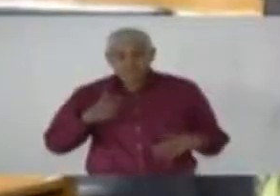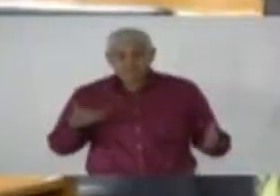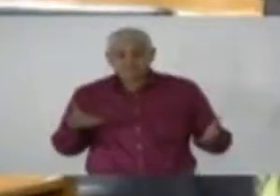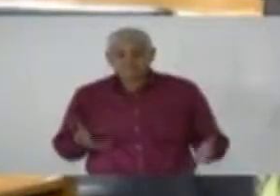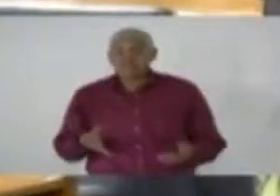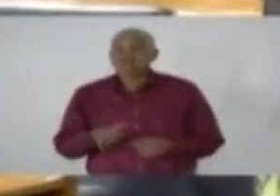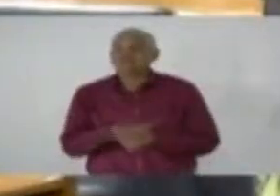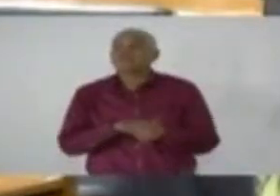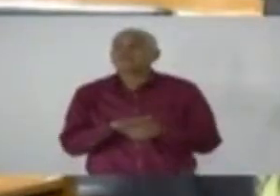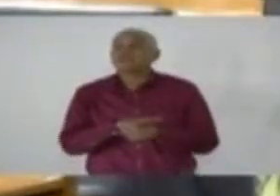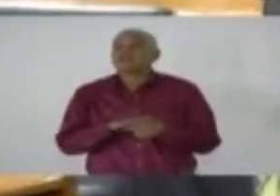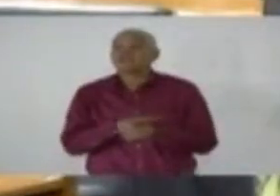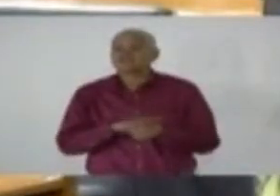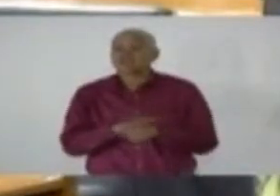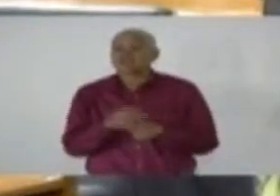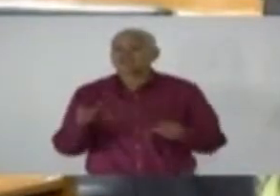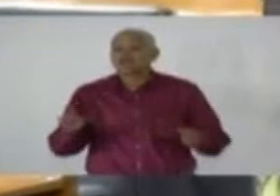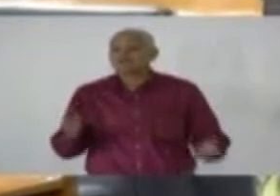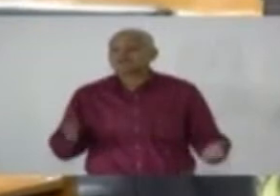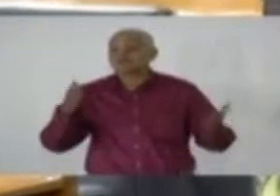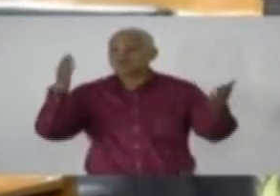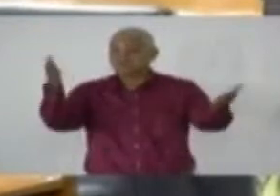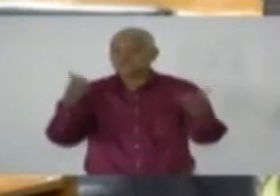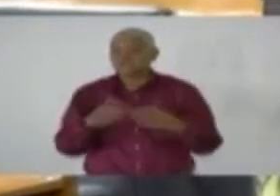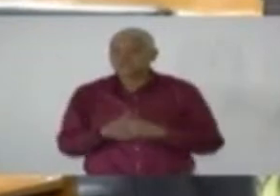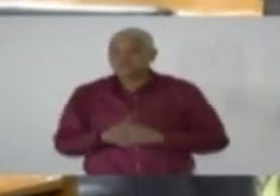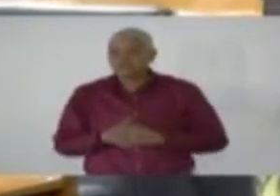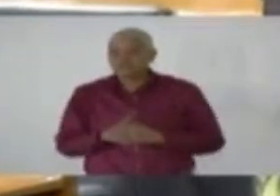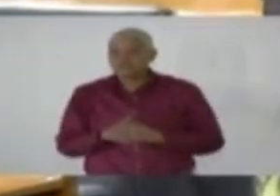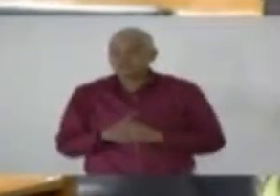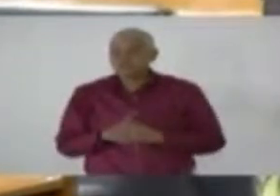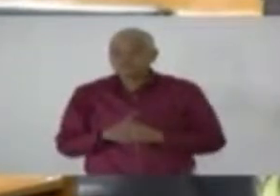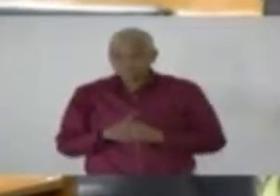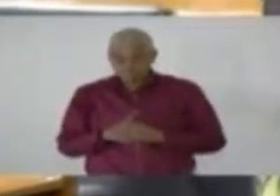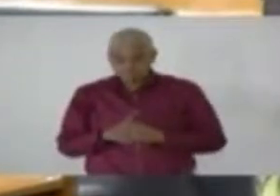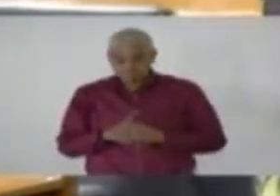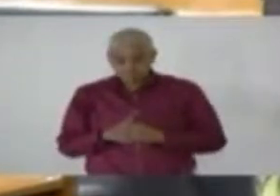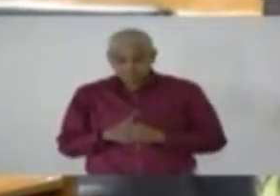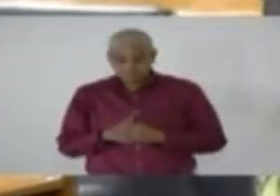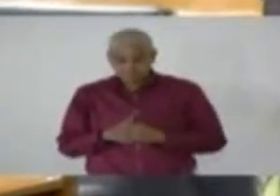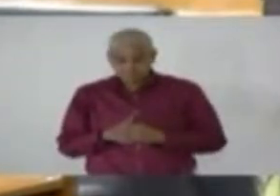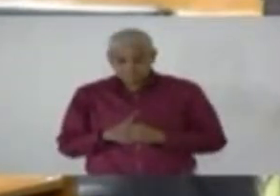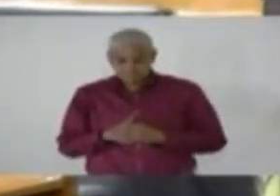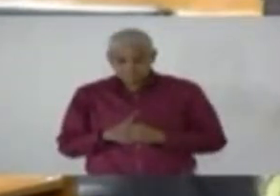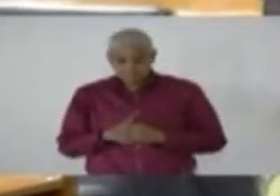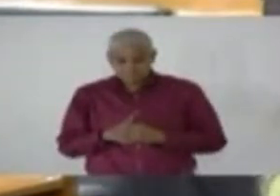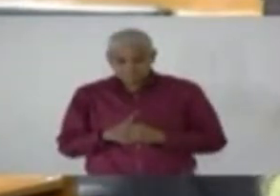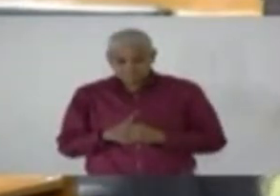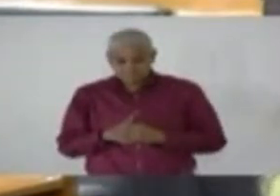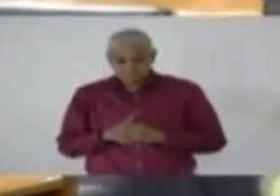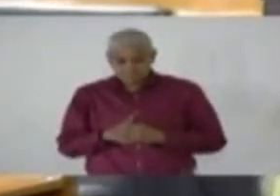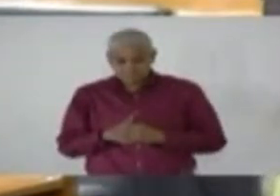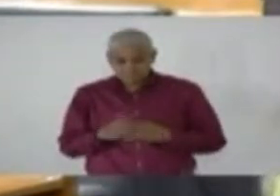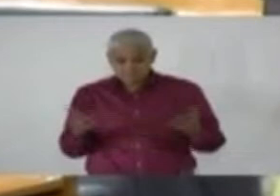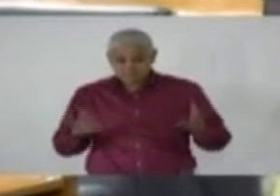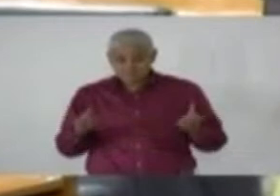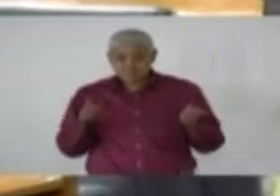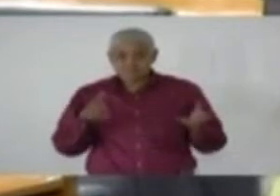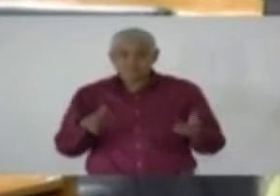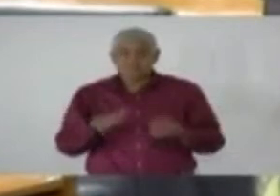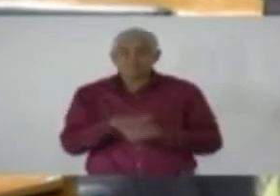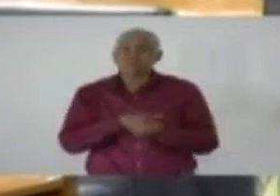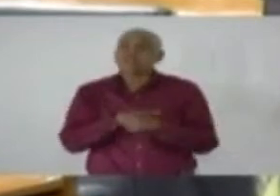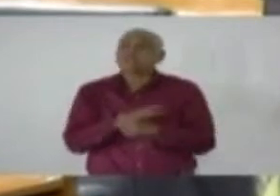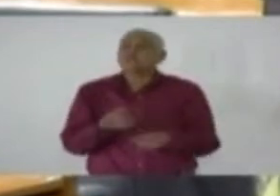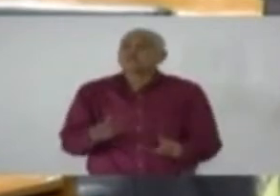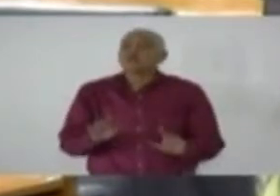Nation submission. So, Mr. President, what is the state of the nation?